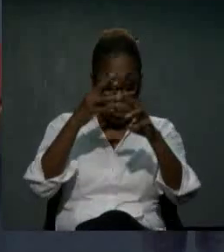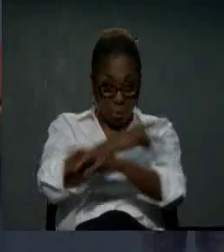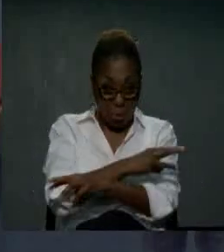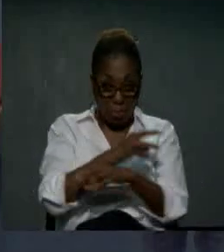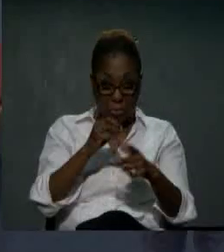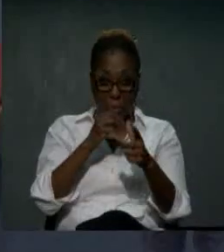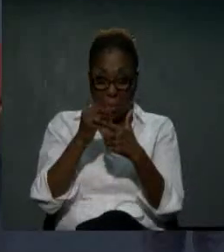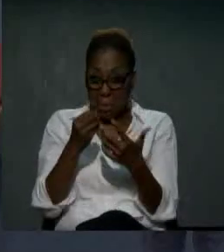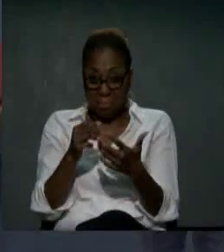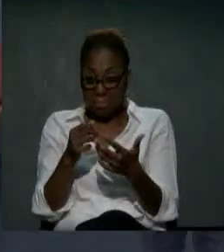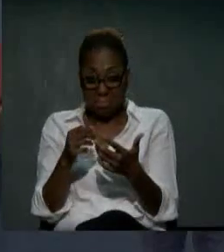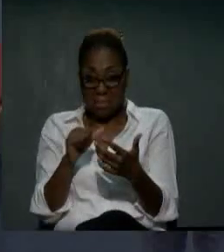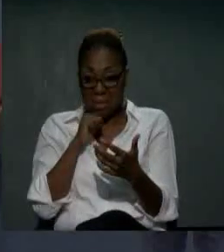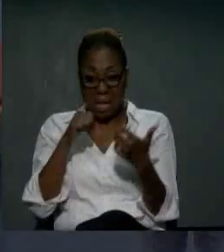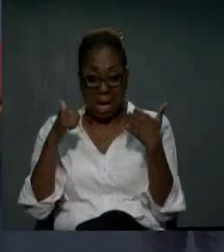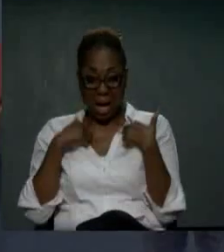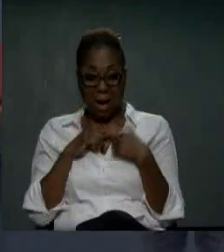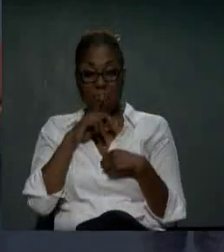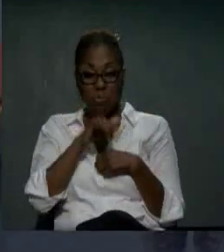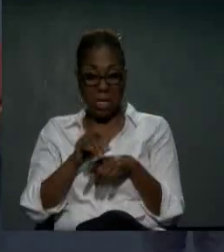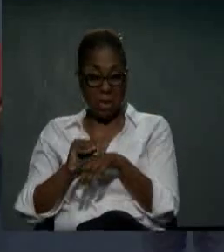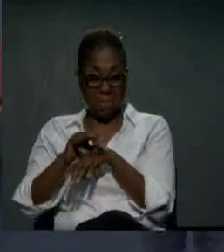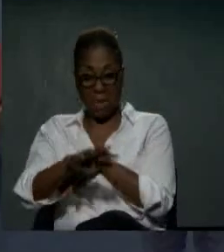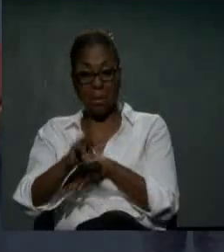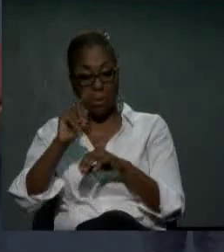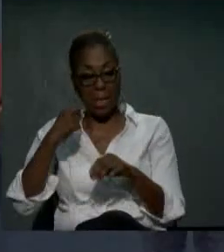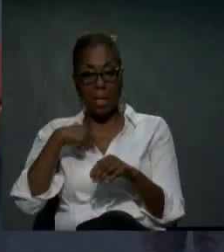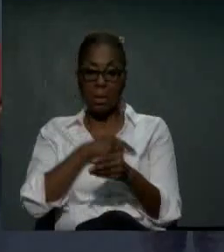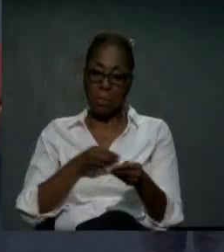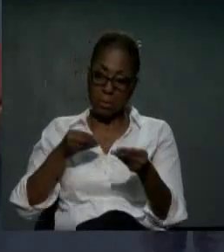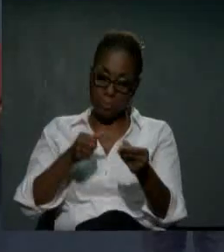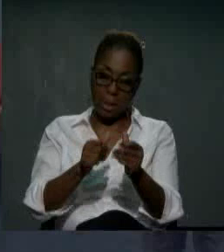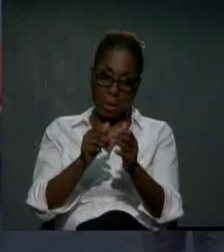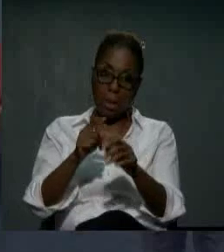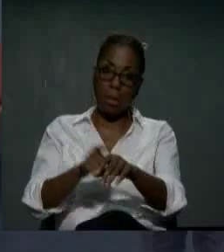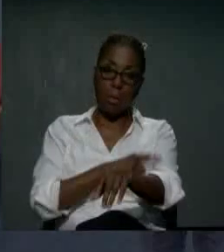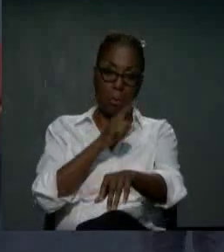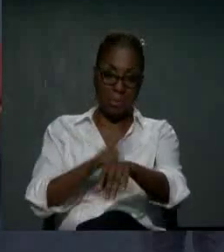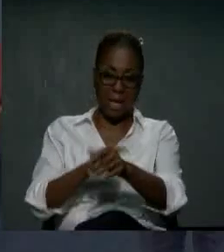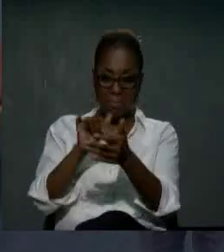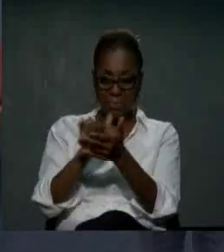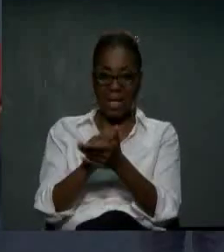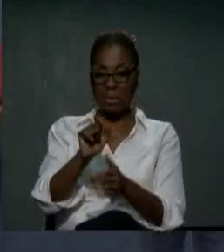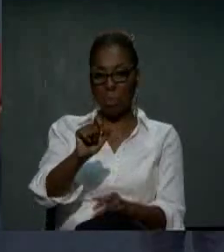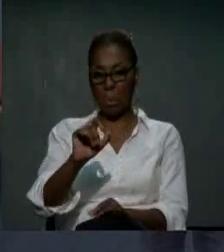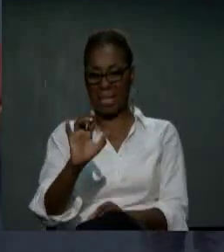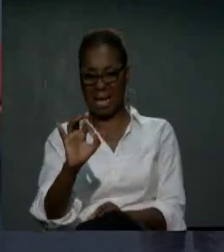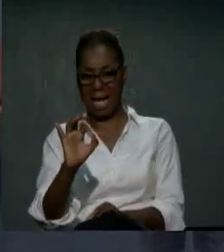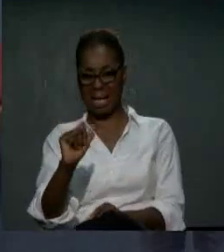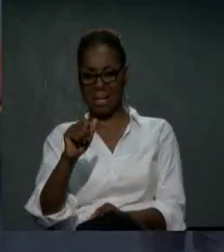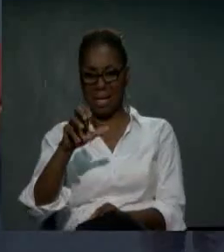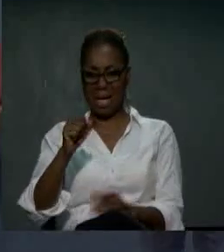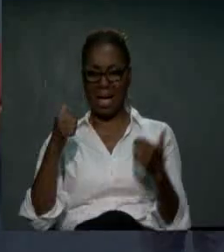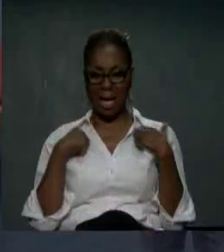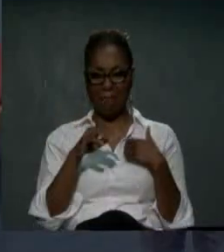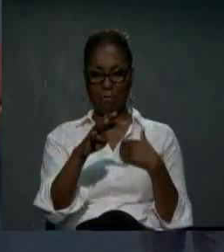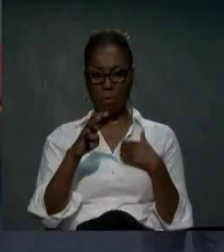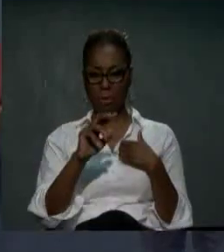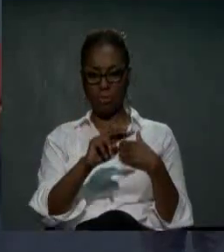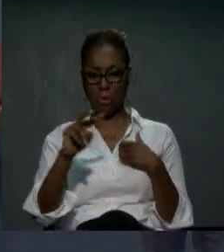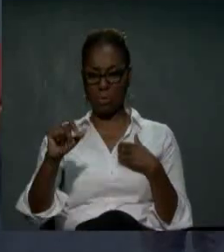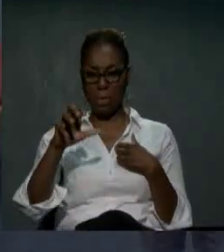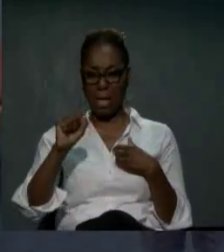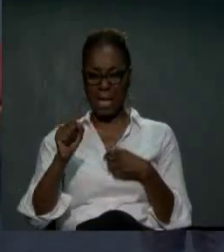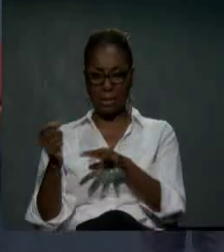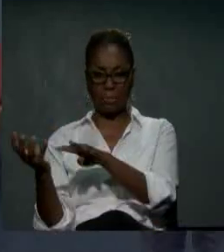no real impact? We spent a long time on that little lot there. It's 0.9 acres. It's got 422 acres